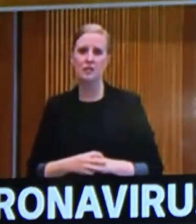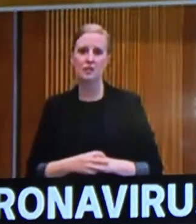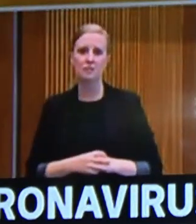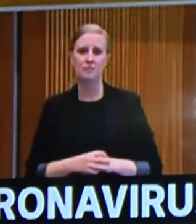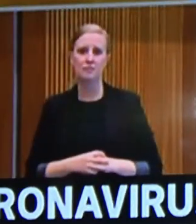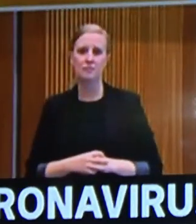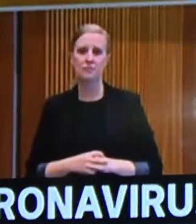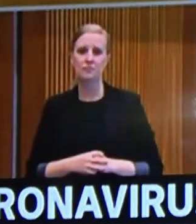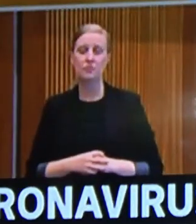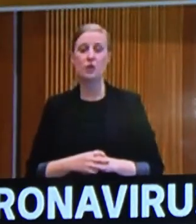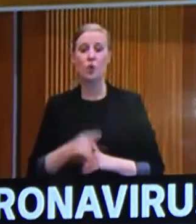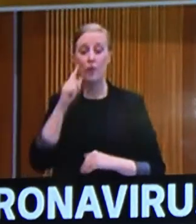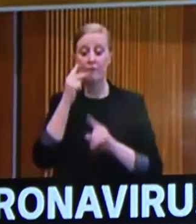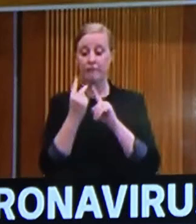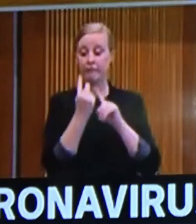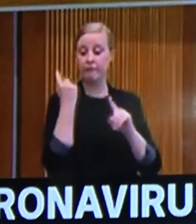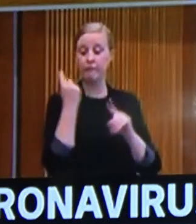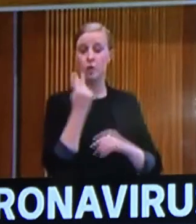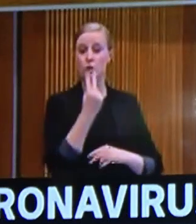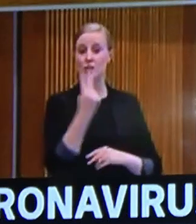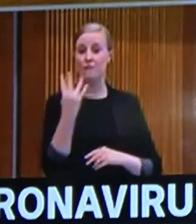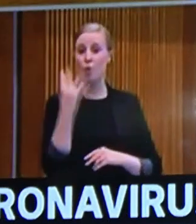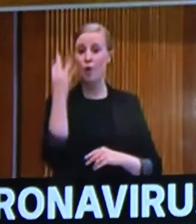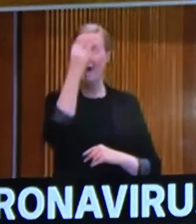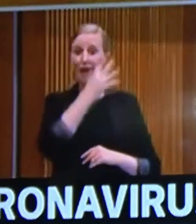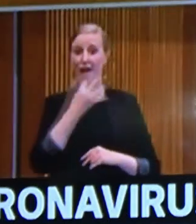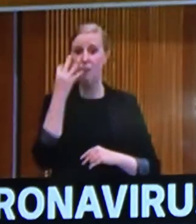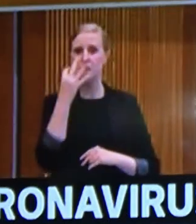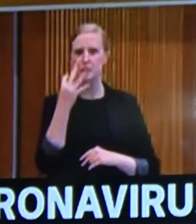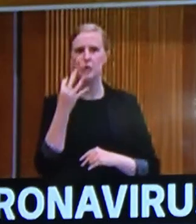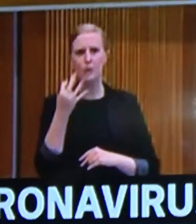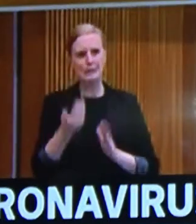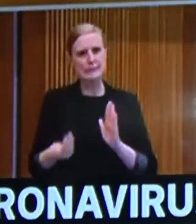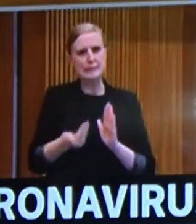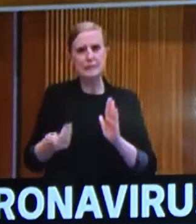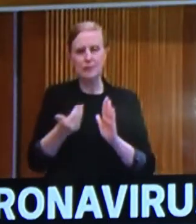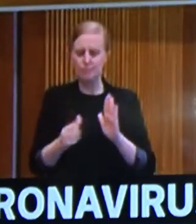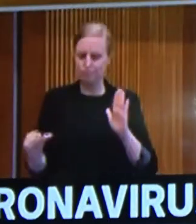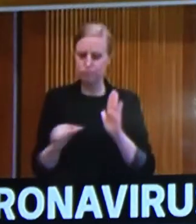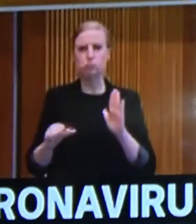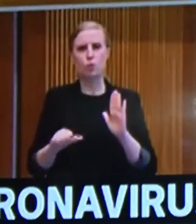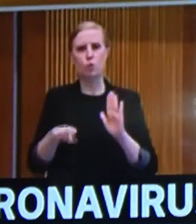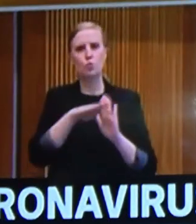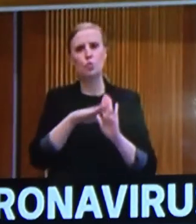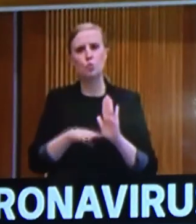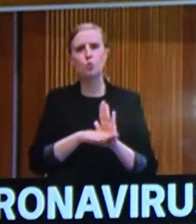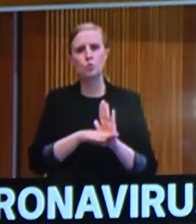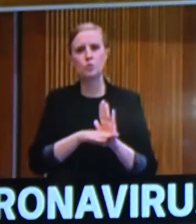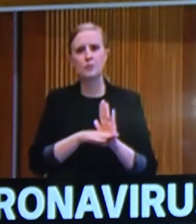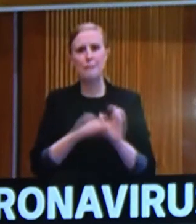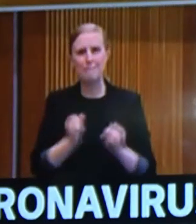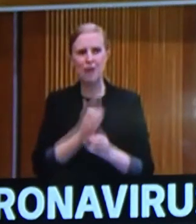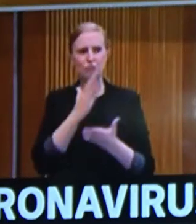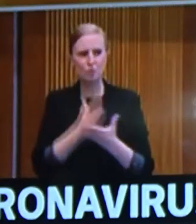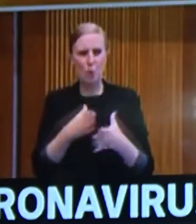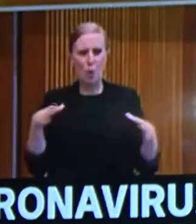going, as we've seen in the last 48 hours, harder rather than softer. The measures that have been put in place in the previous 2 and